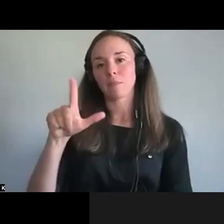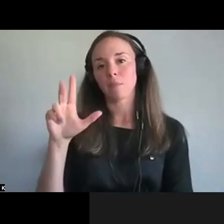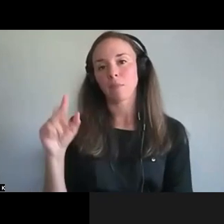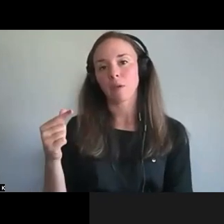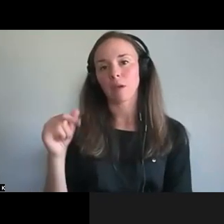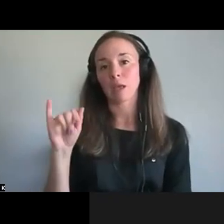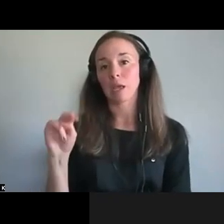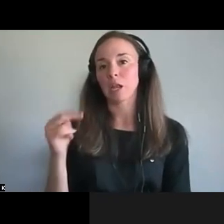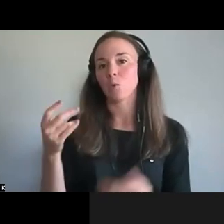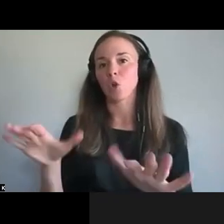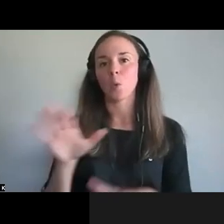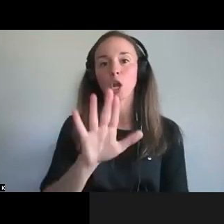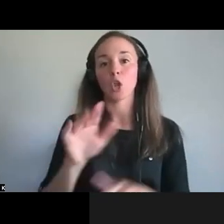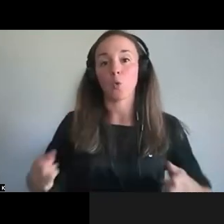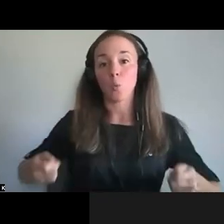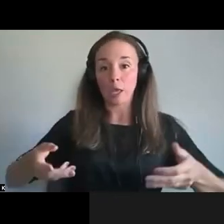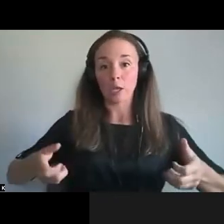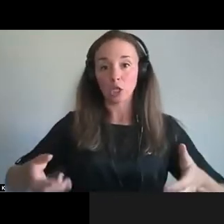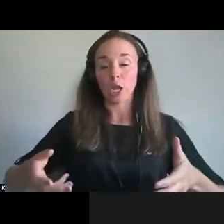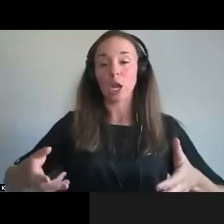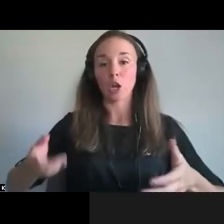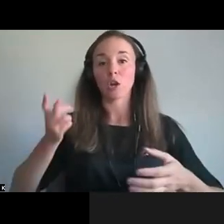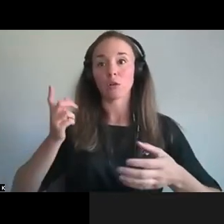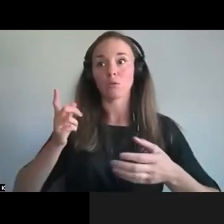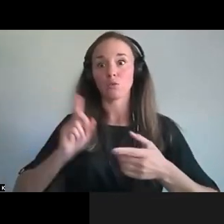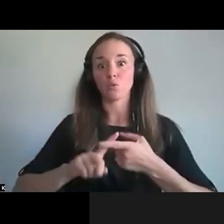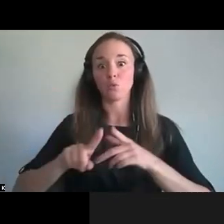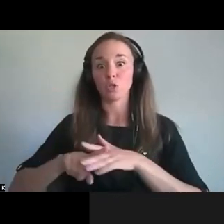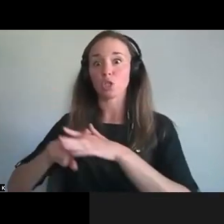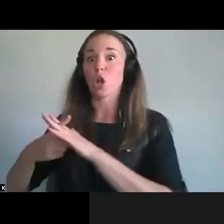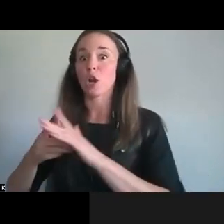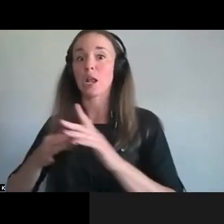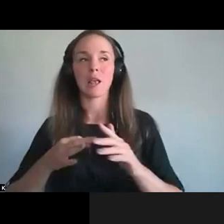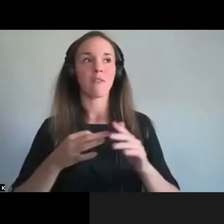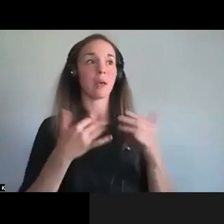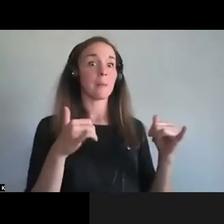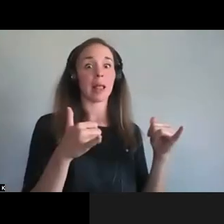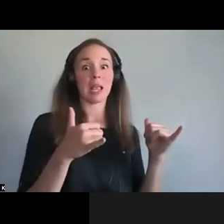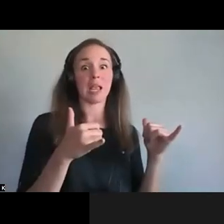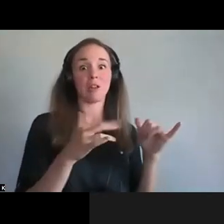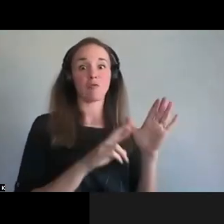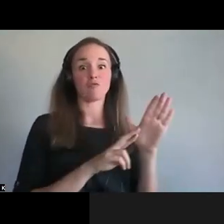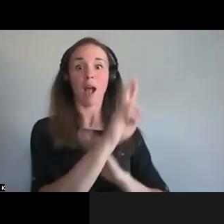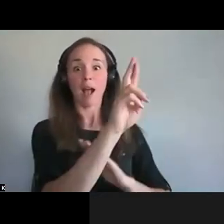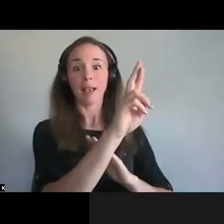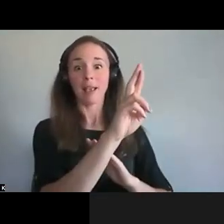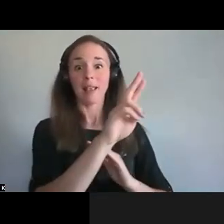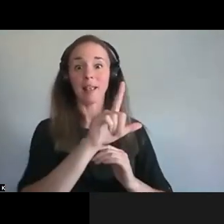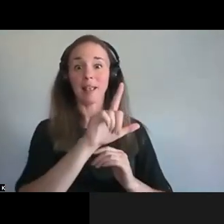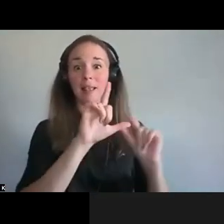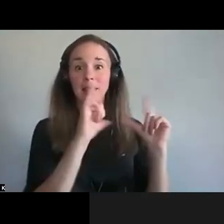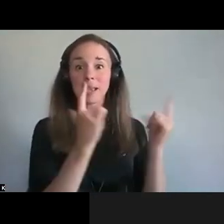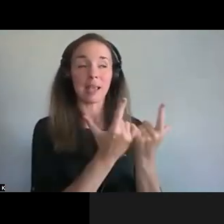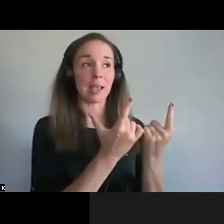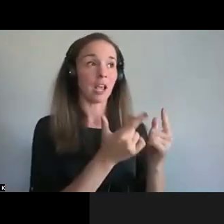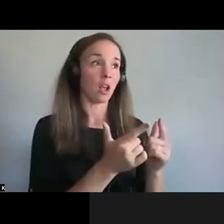somebody's wheelchair to still be able to be activated when they think that they're playing Rocket League. There have been